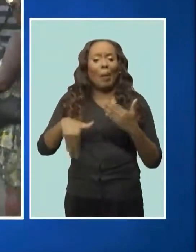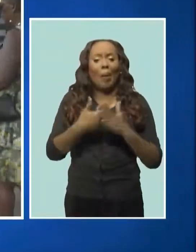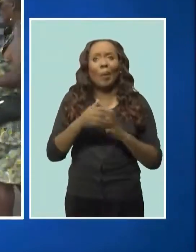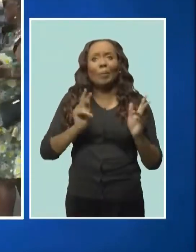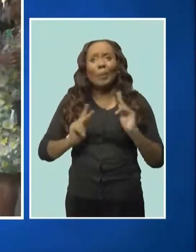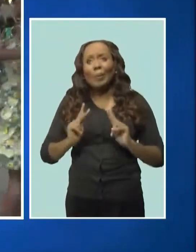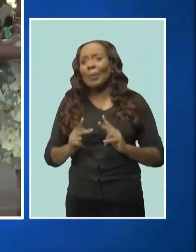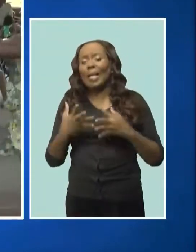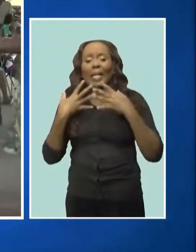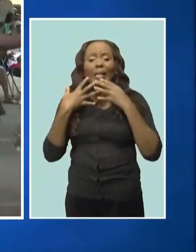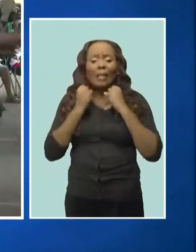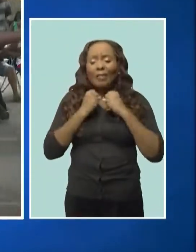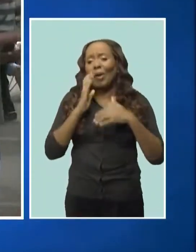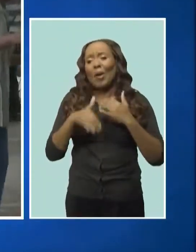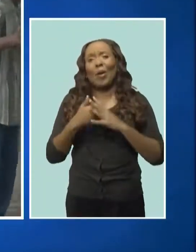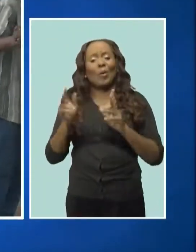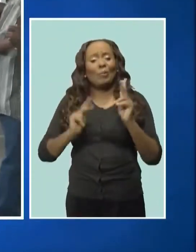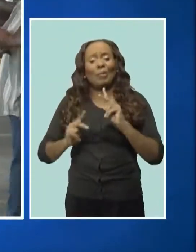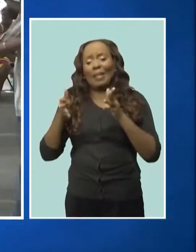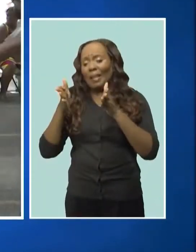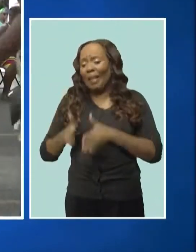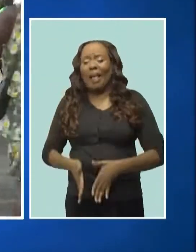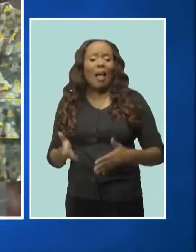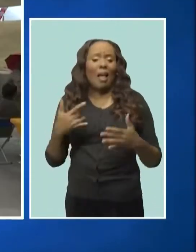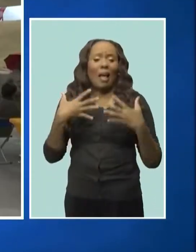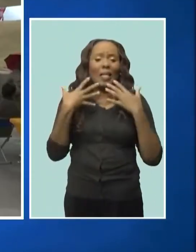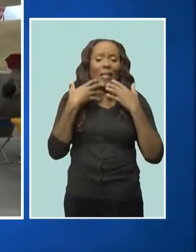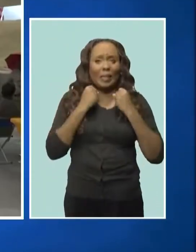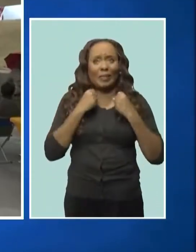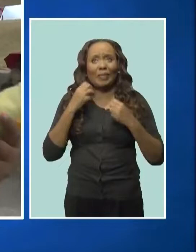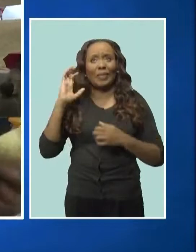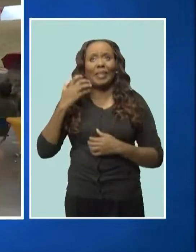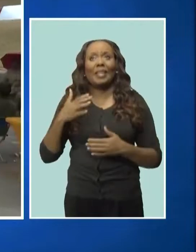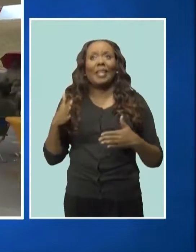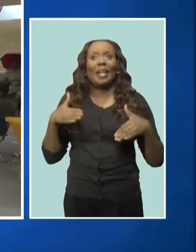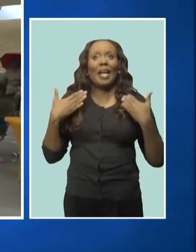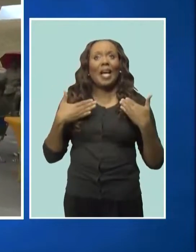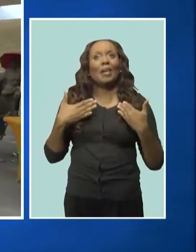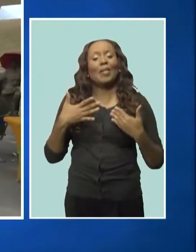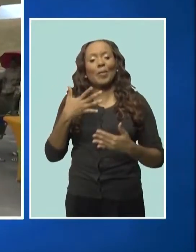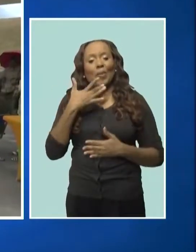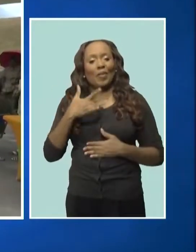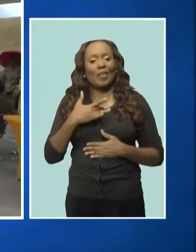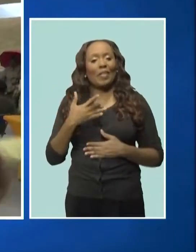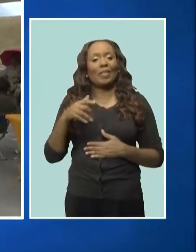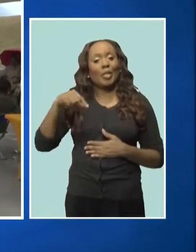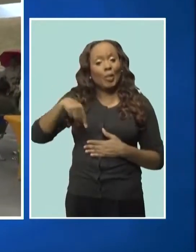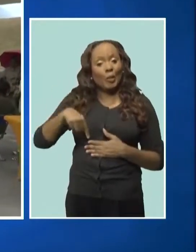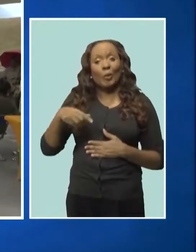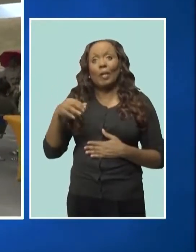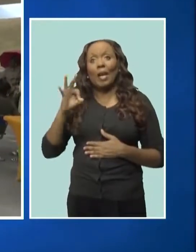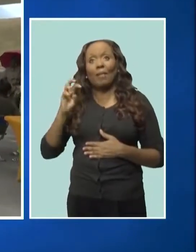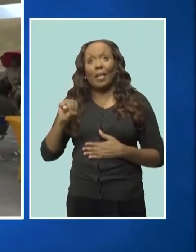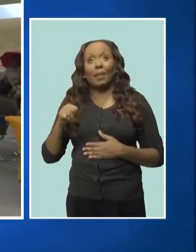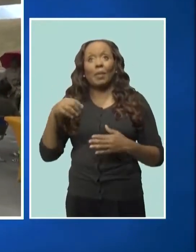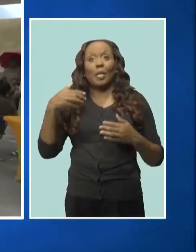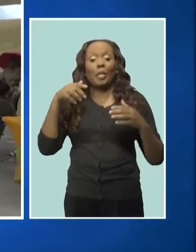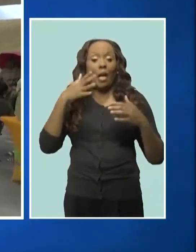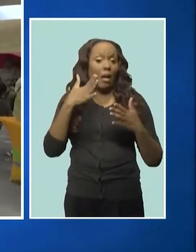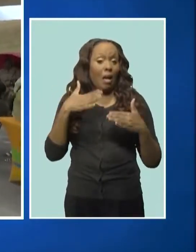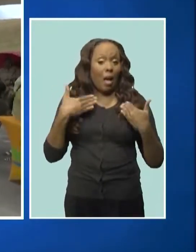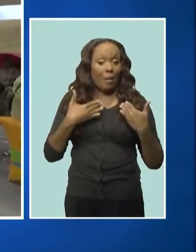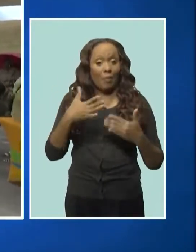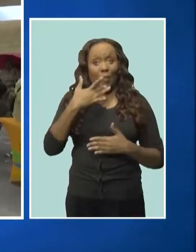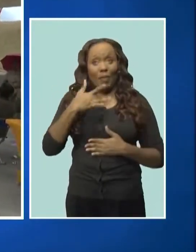love Kimberly. I just love the station, I just love it. Happy birthday to Q and happy birthday to me. Q is good for you and Q is